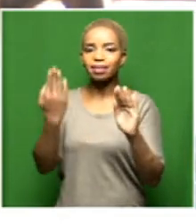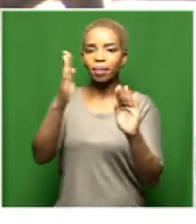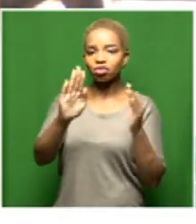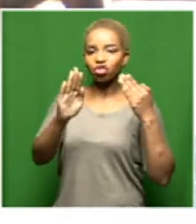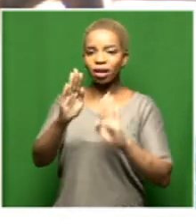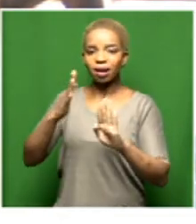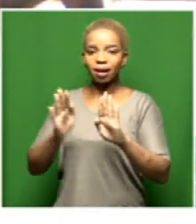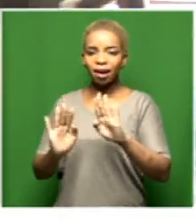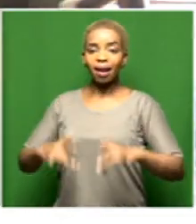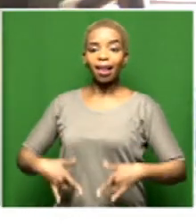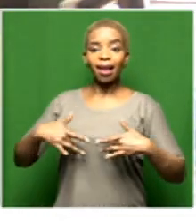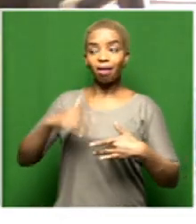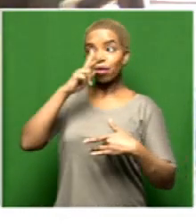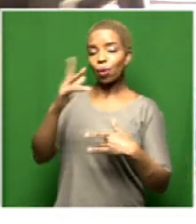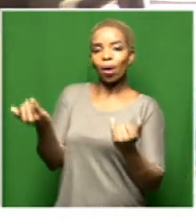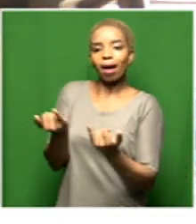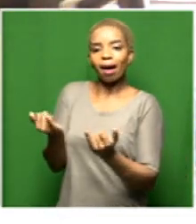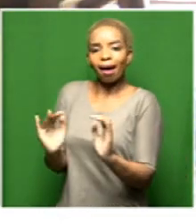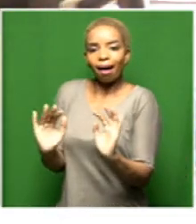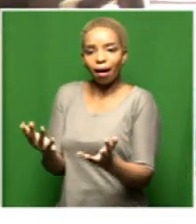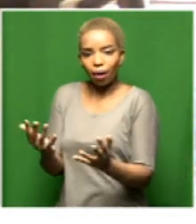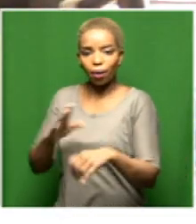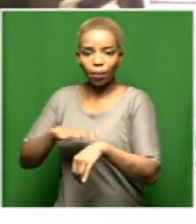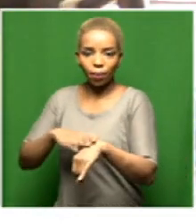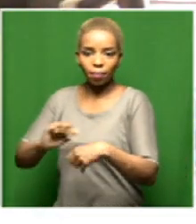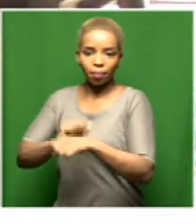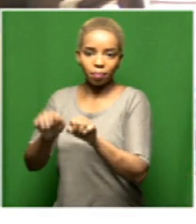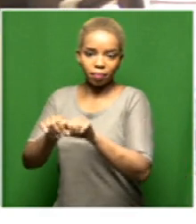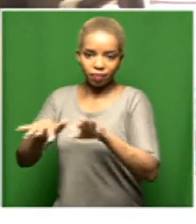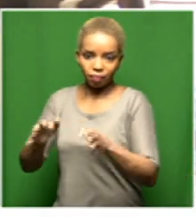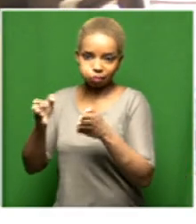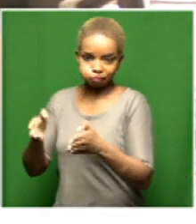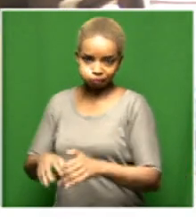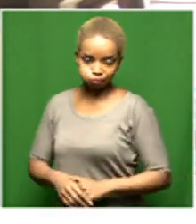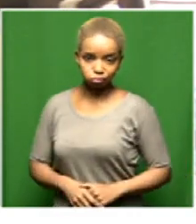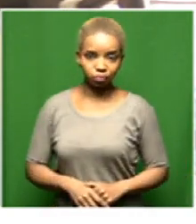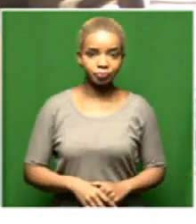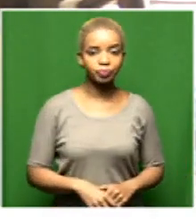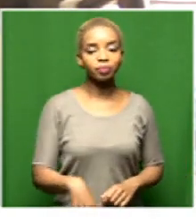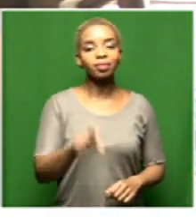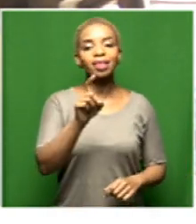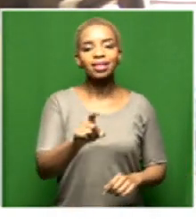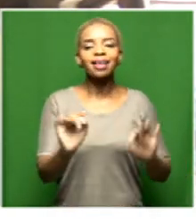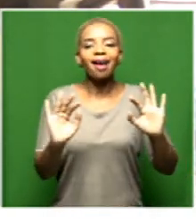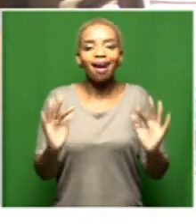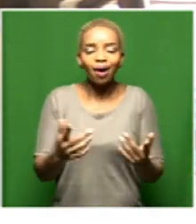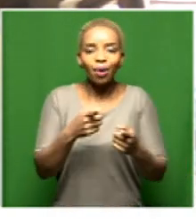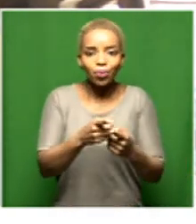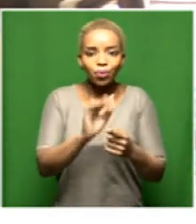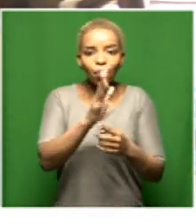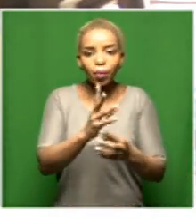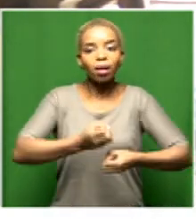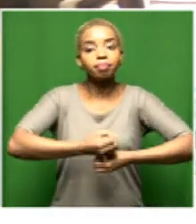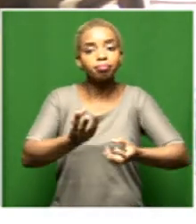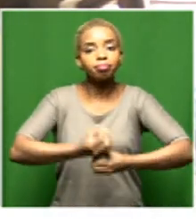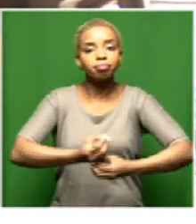COVID-19. Just what material will you be collecting and how will you be sourcing it? You just mentioned that